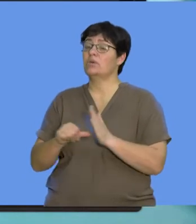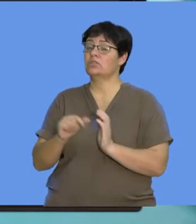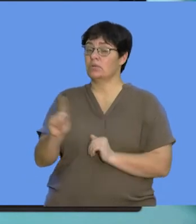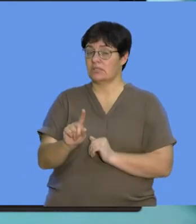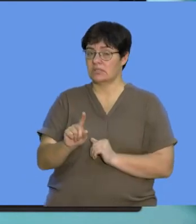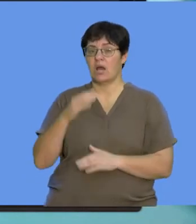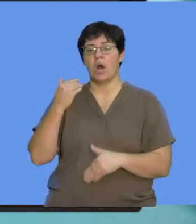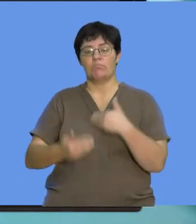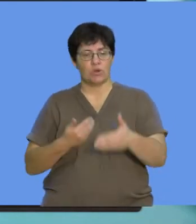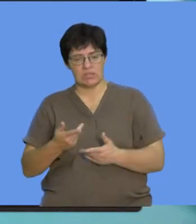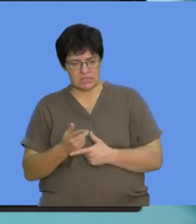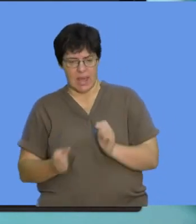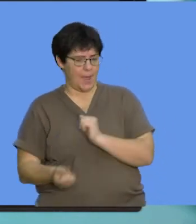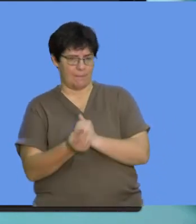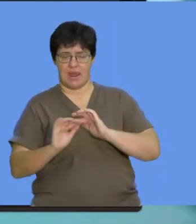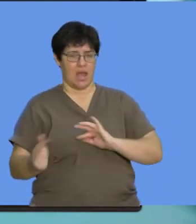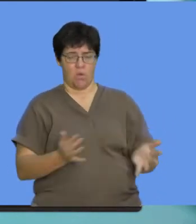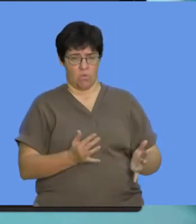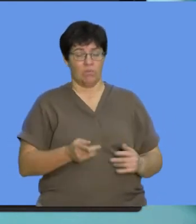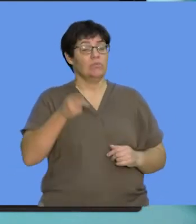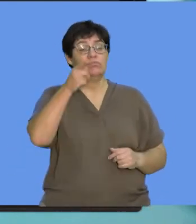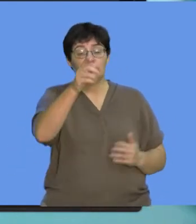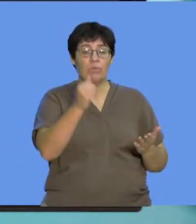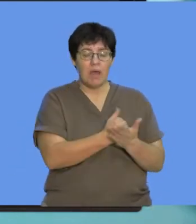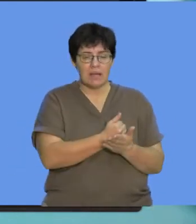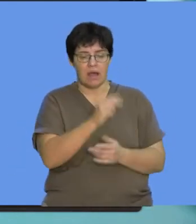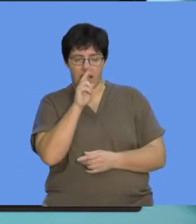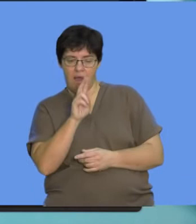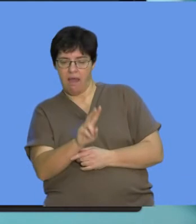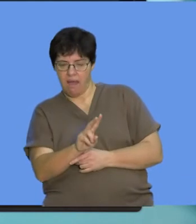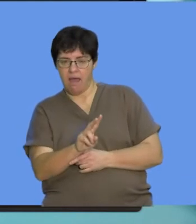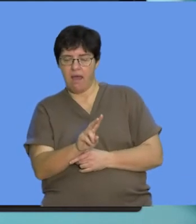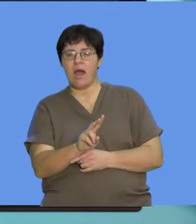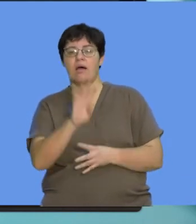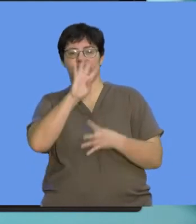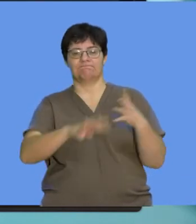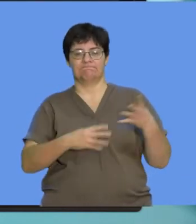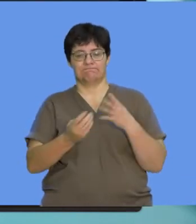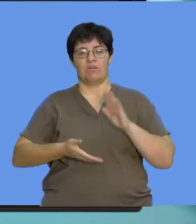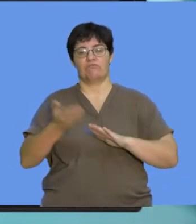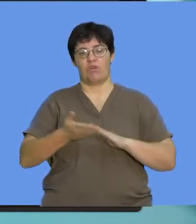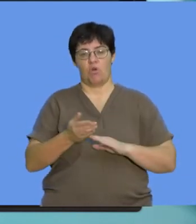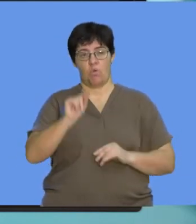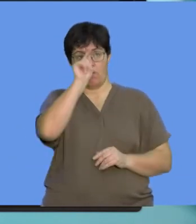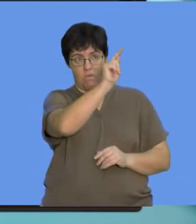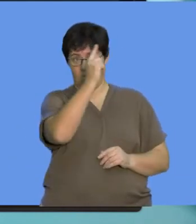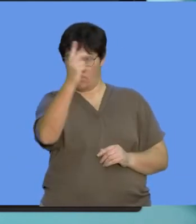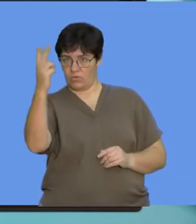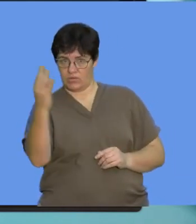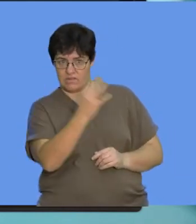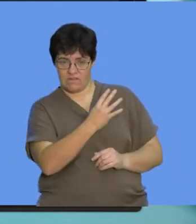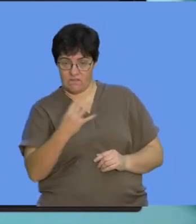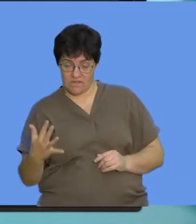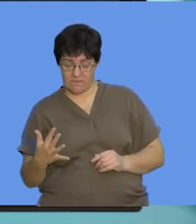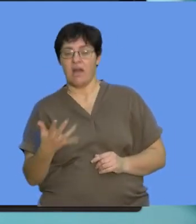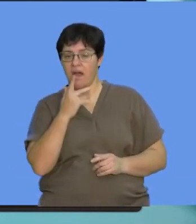and fundamentally important is the process of how it occurs is for you to be able to put down into a flow diagram and list